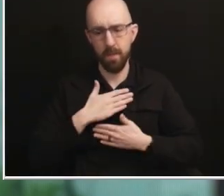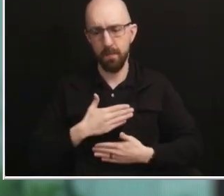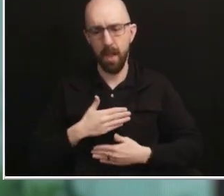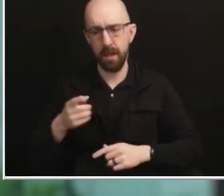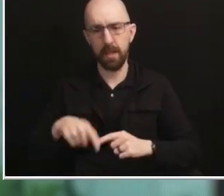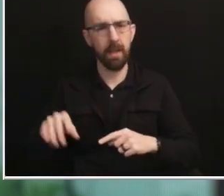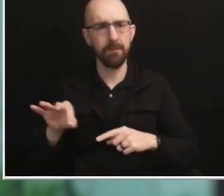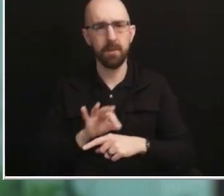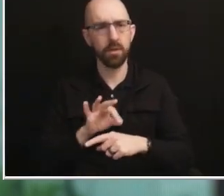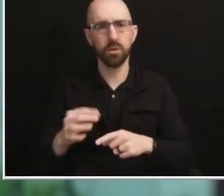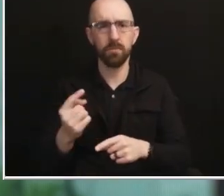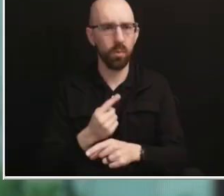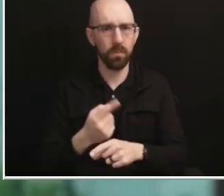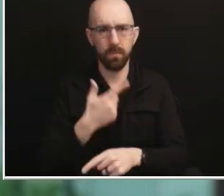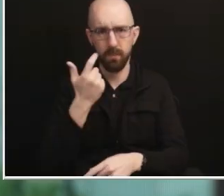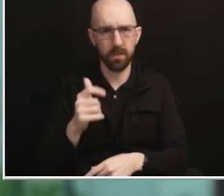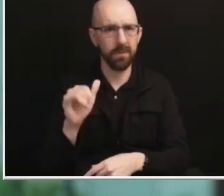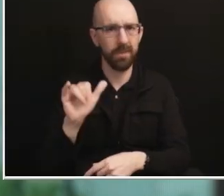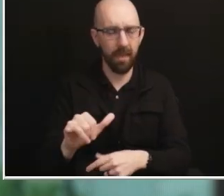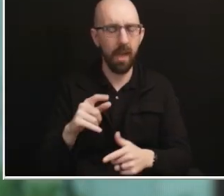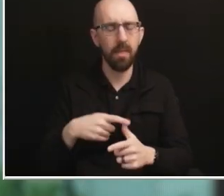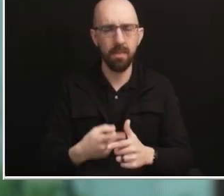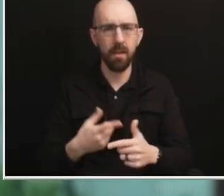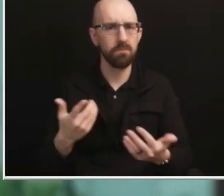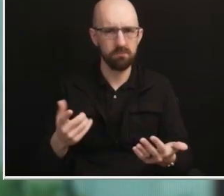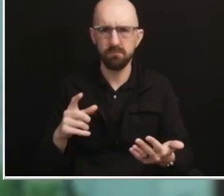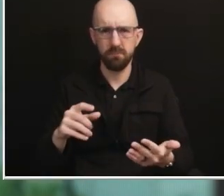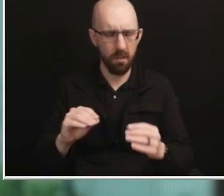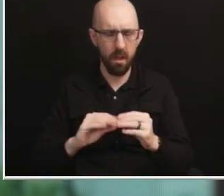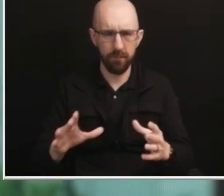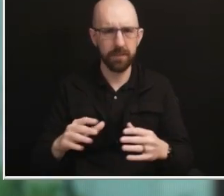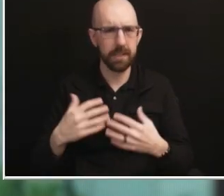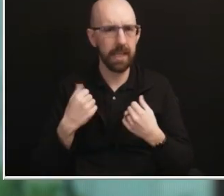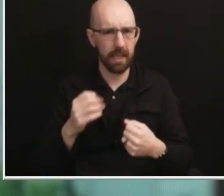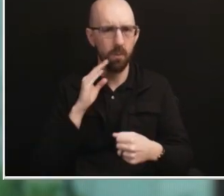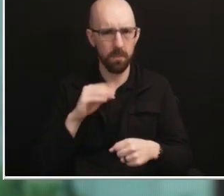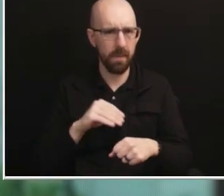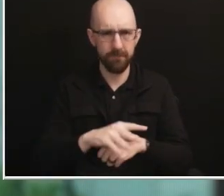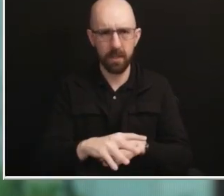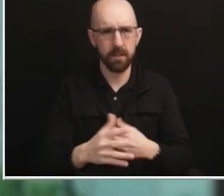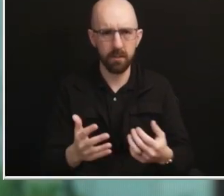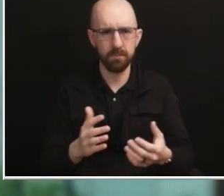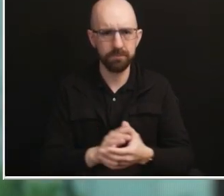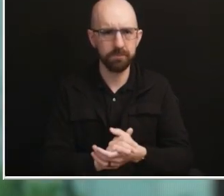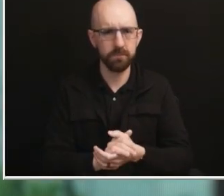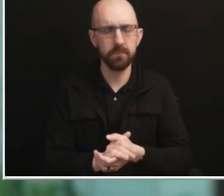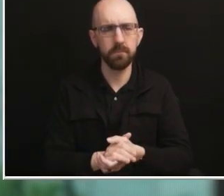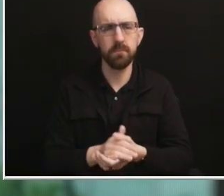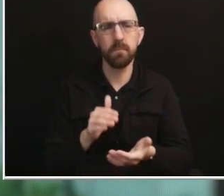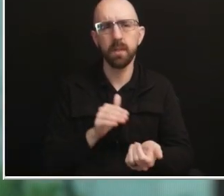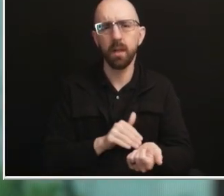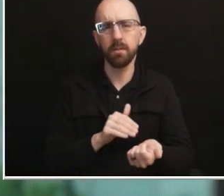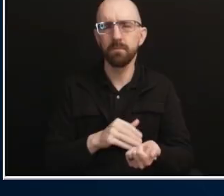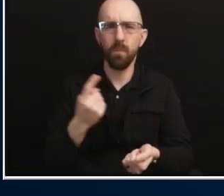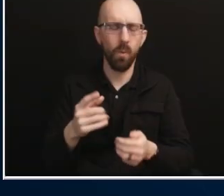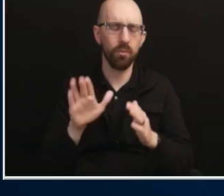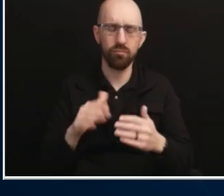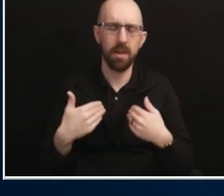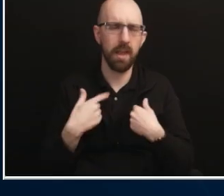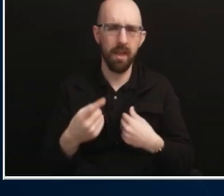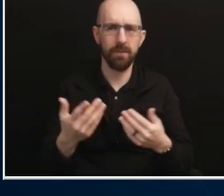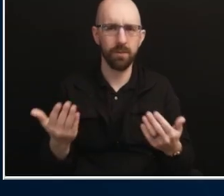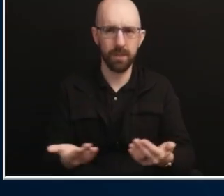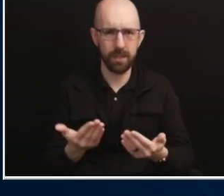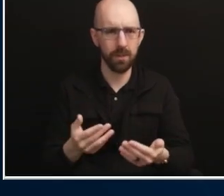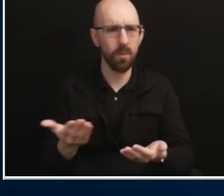appropriately because of that, then no question the healing is going to be affected. Dr. Thompson, always great to have you on. What's the